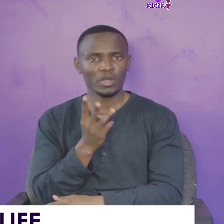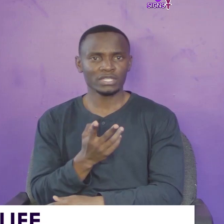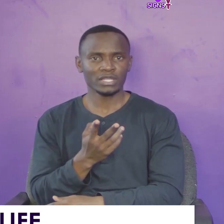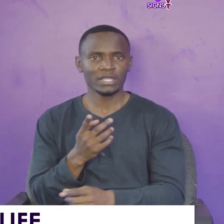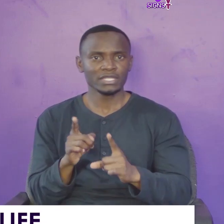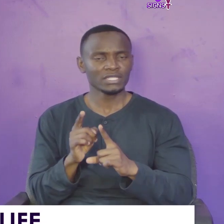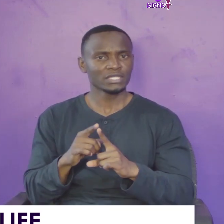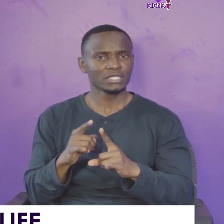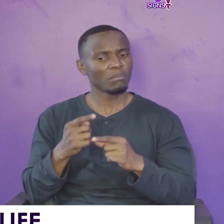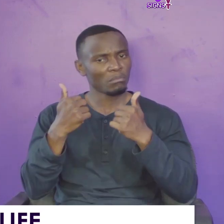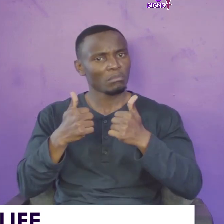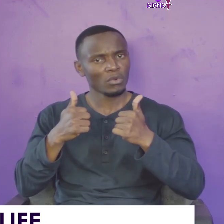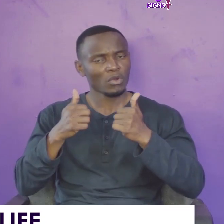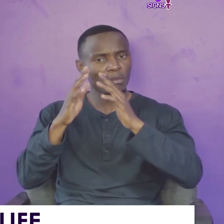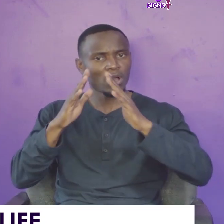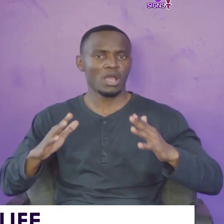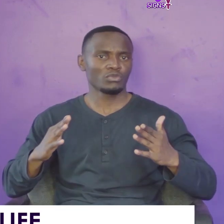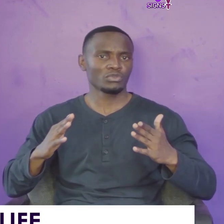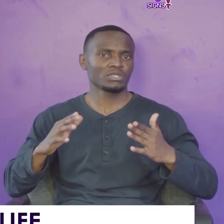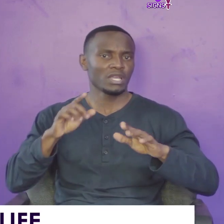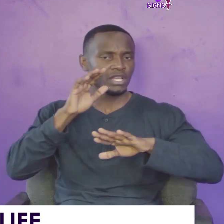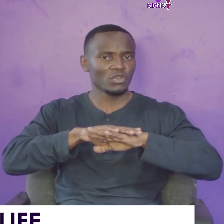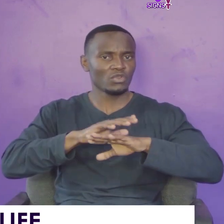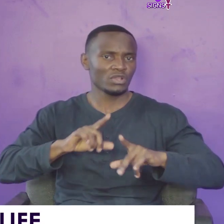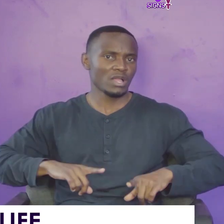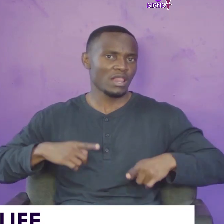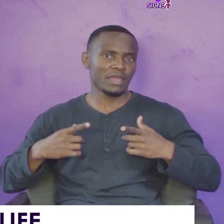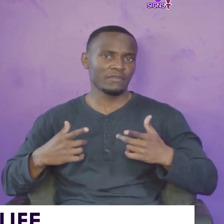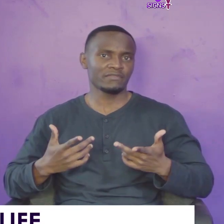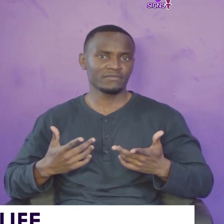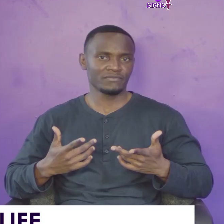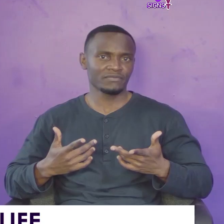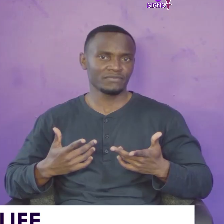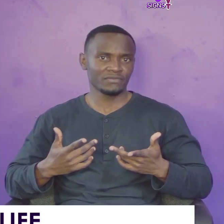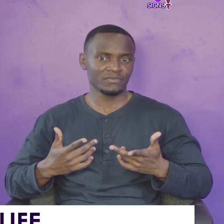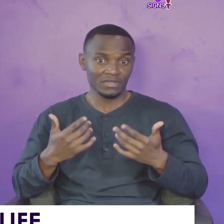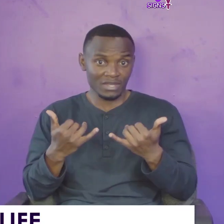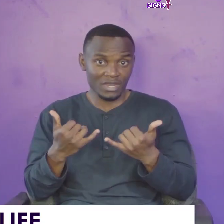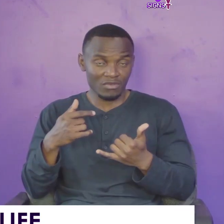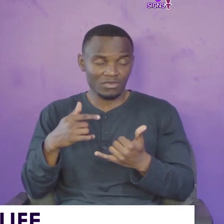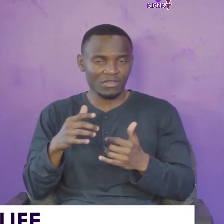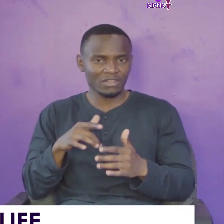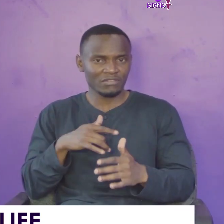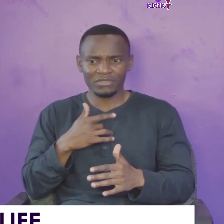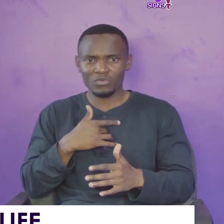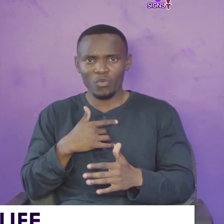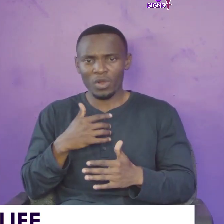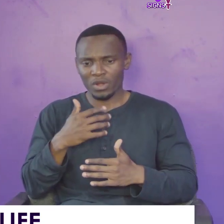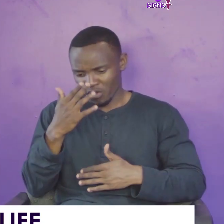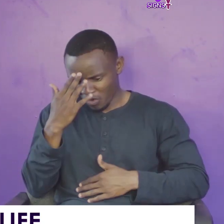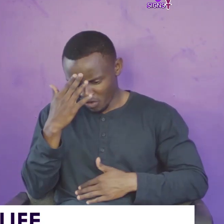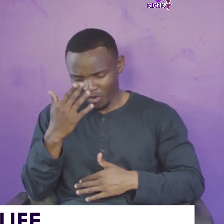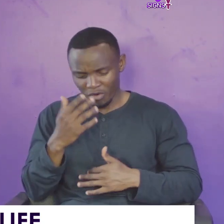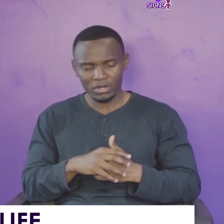proper shelter, a decent life. It's like honor. Just